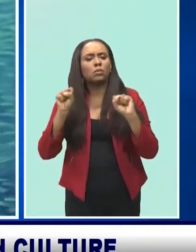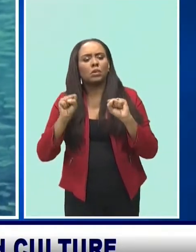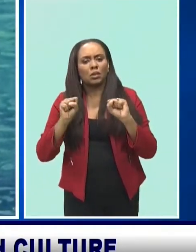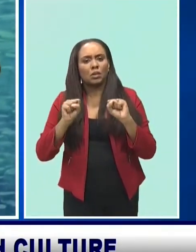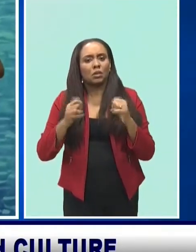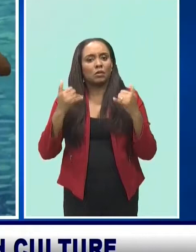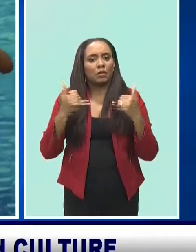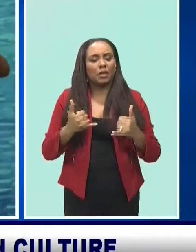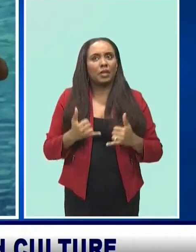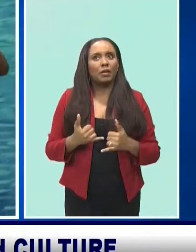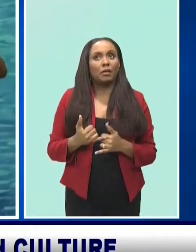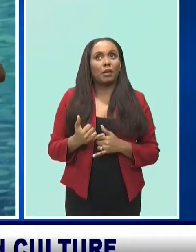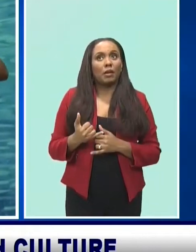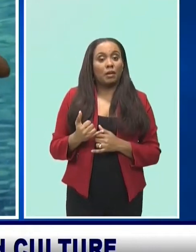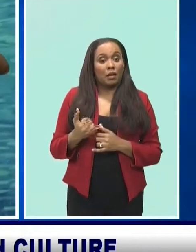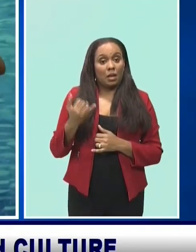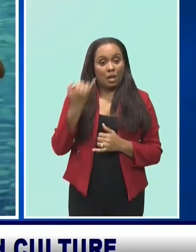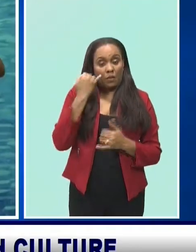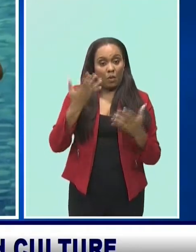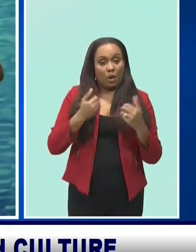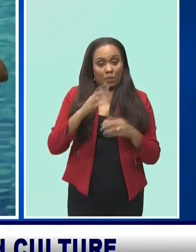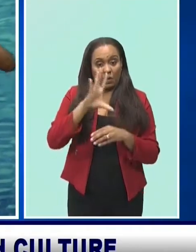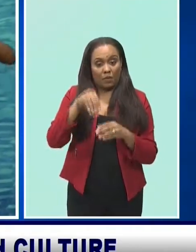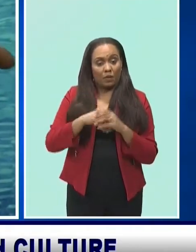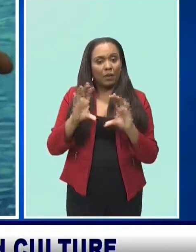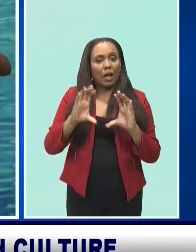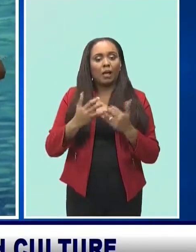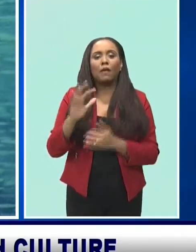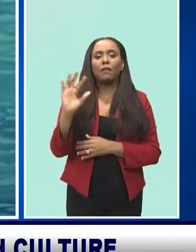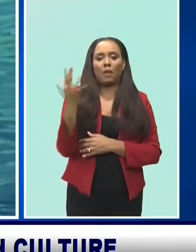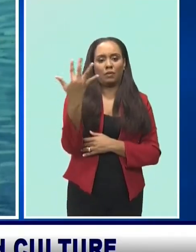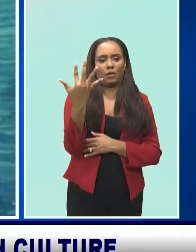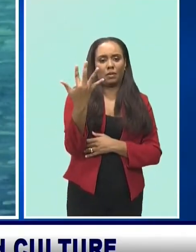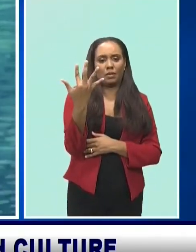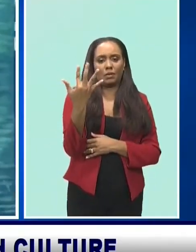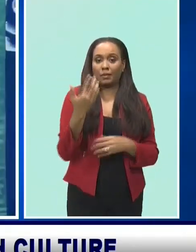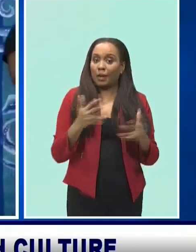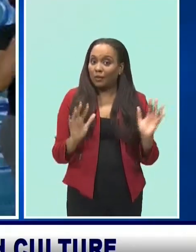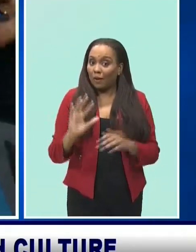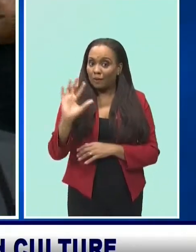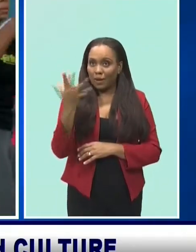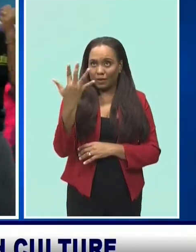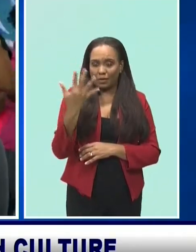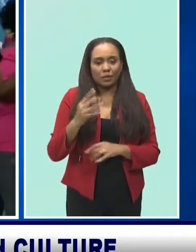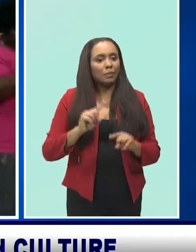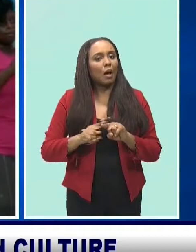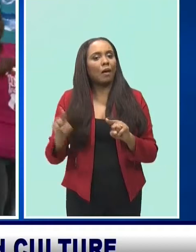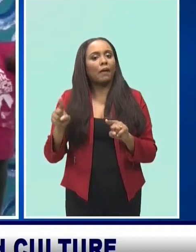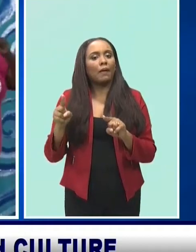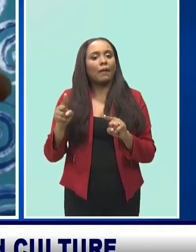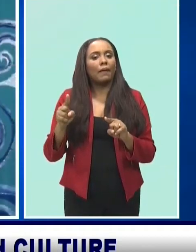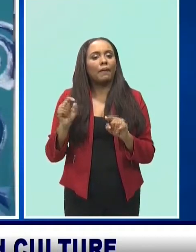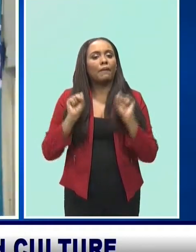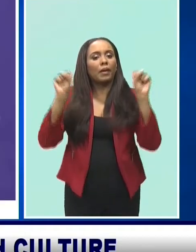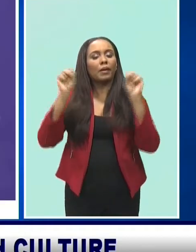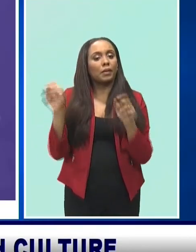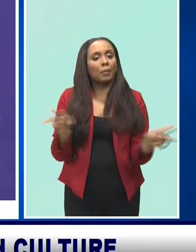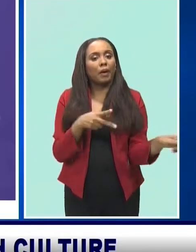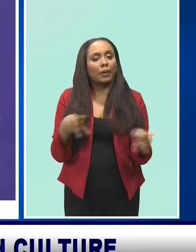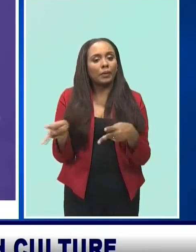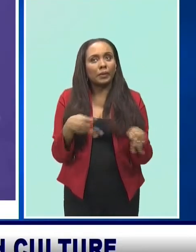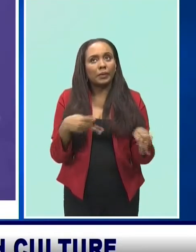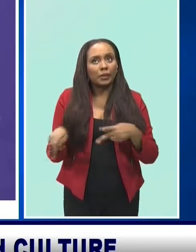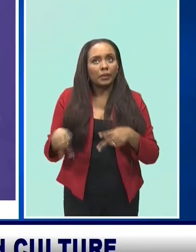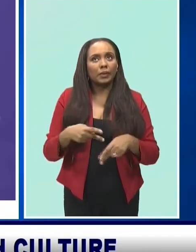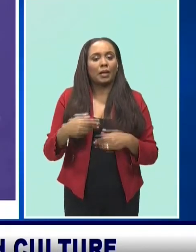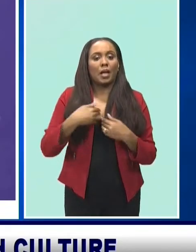we charge $5 a session for this class. With the fitness party now, which is all inclusive, where